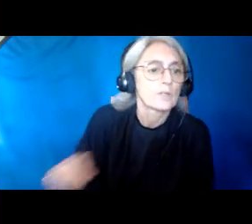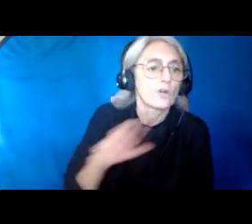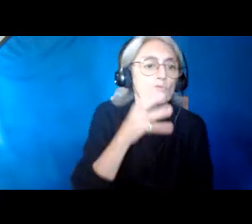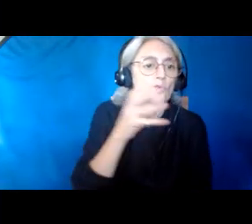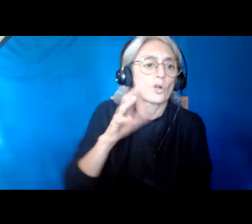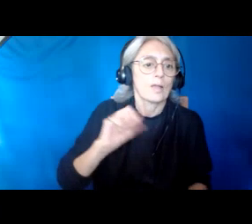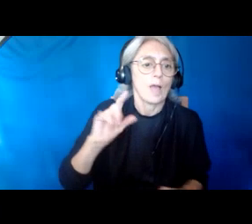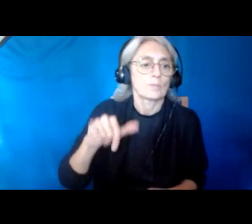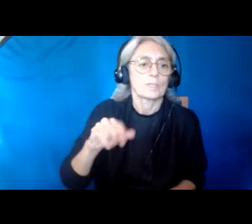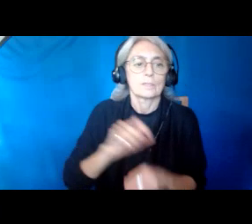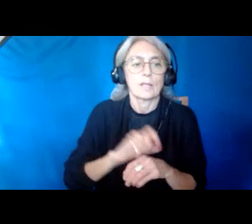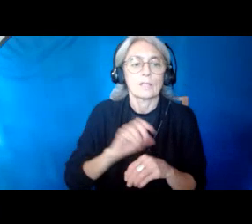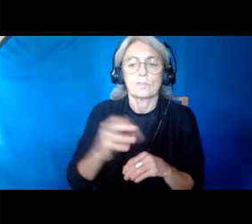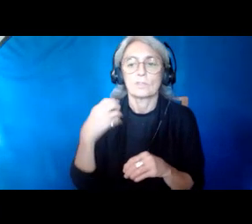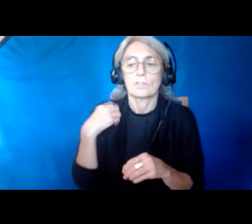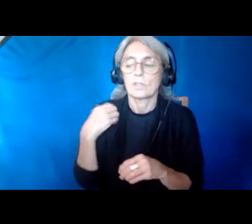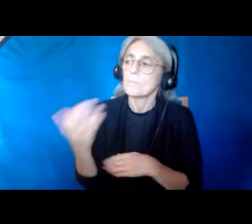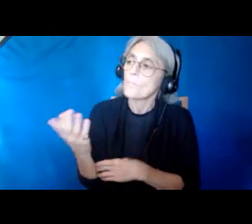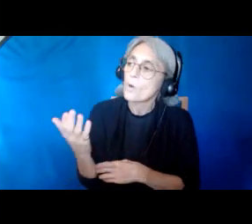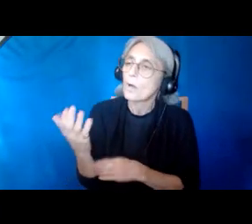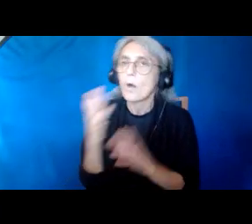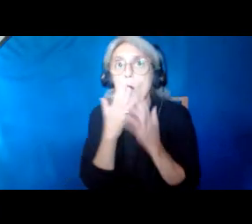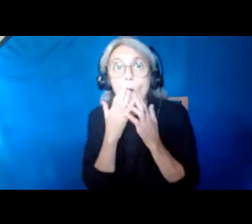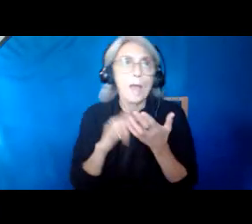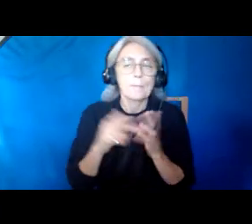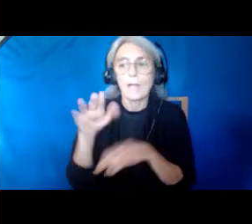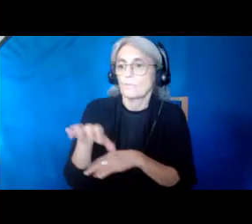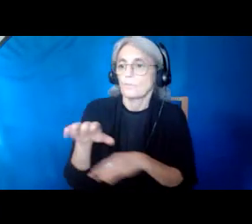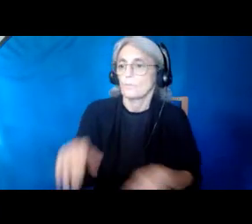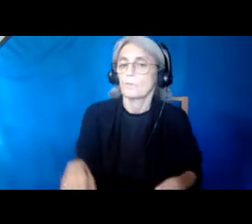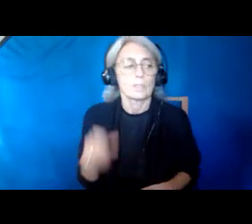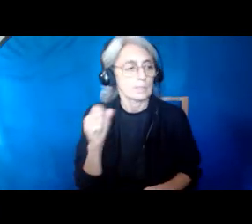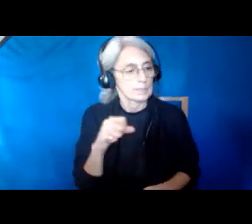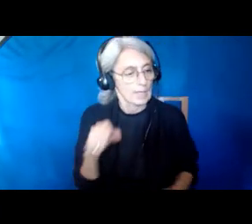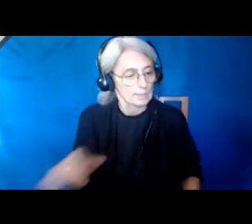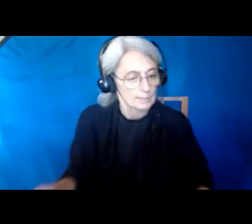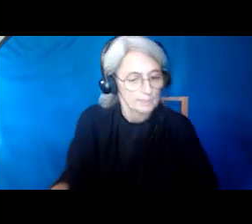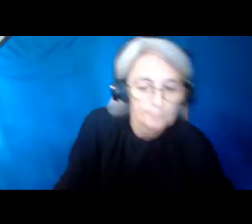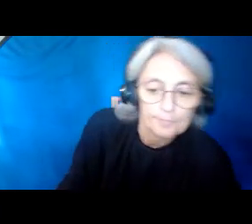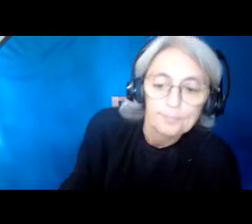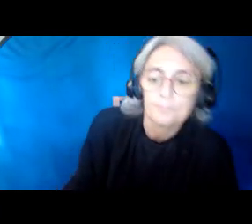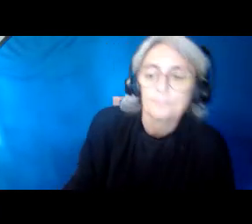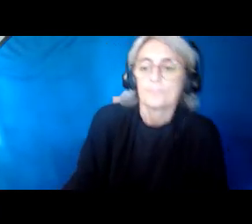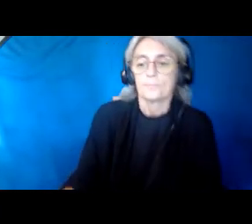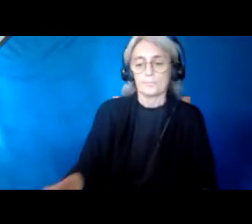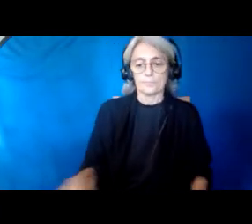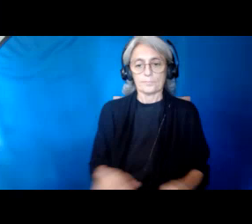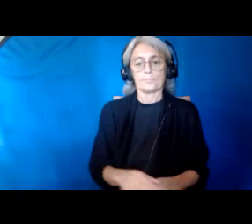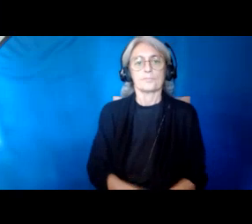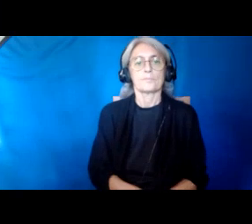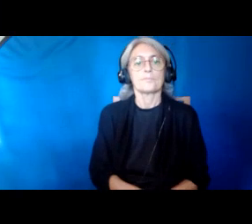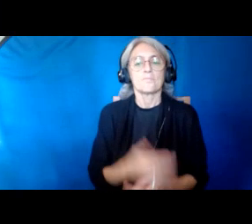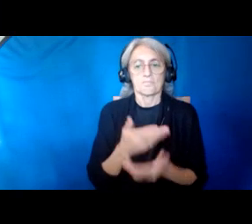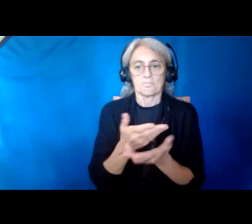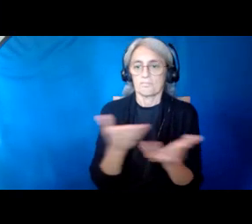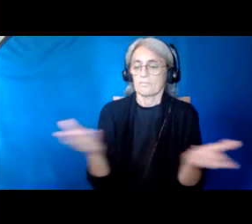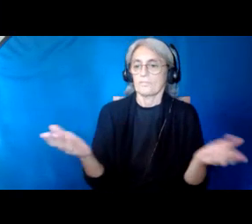Morning. I should say afternoon, I should say. Yes, definitely a good afternoon. Chair Grisby, Vice Chair